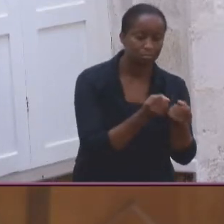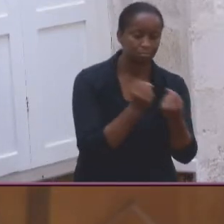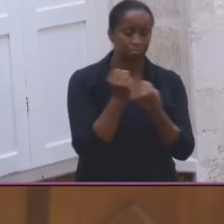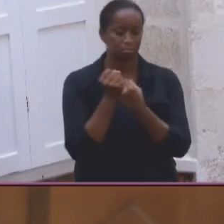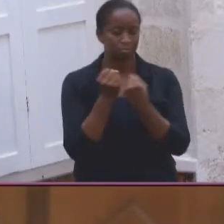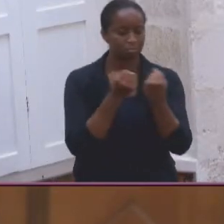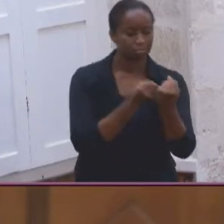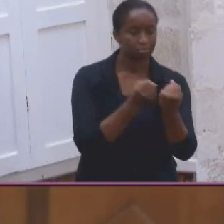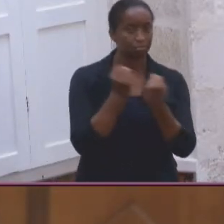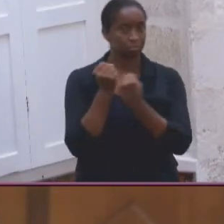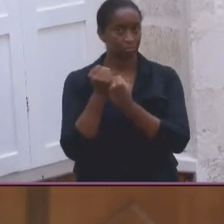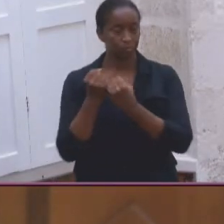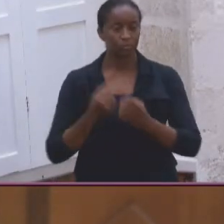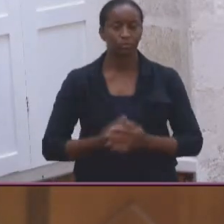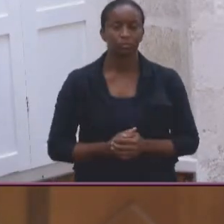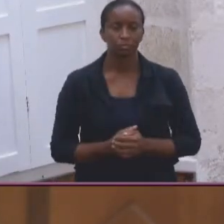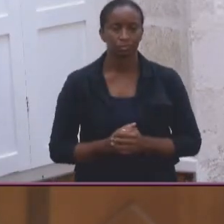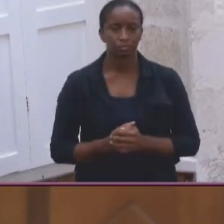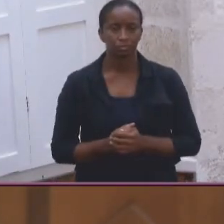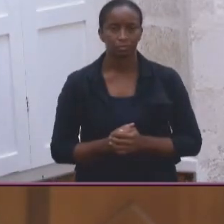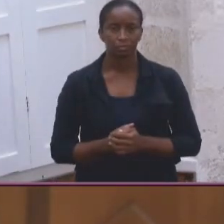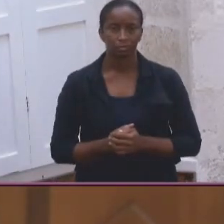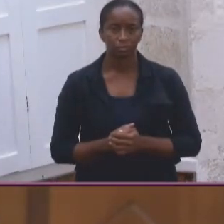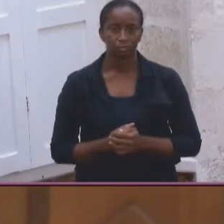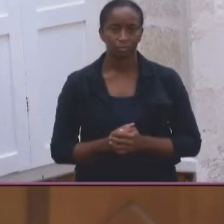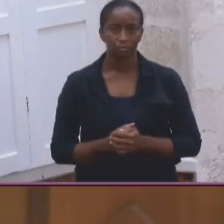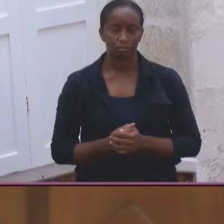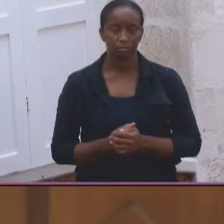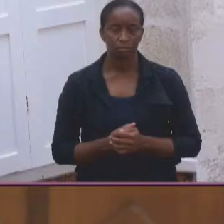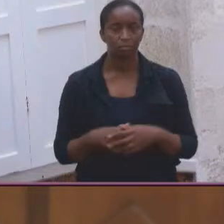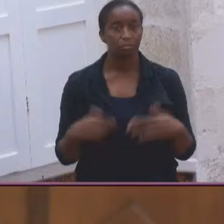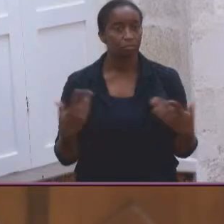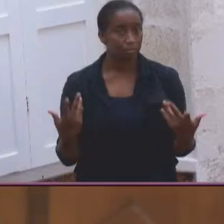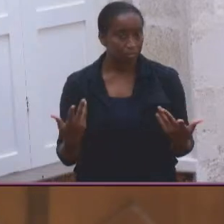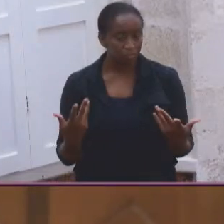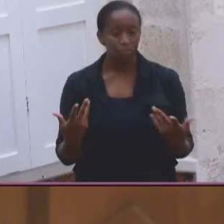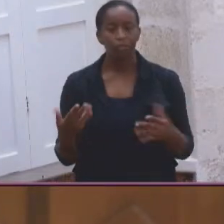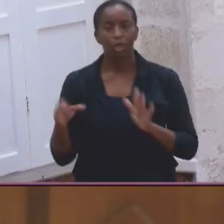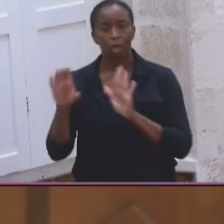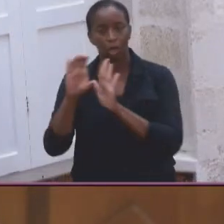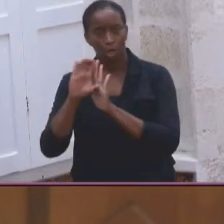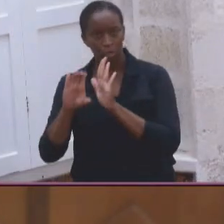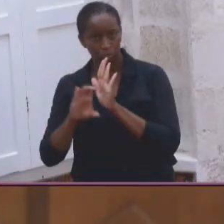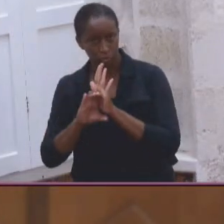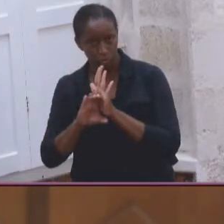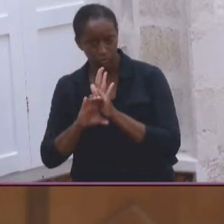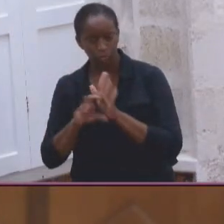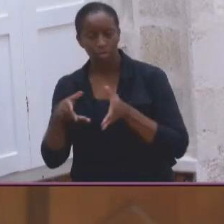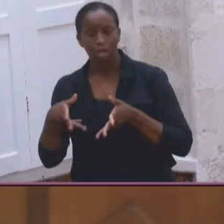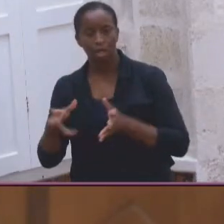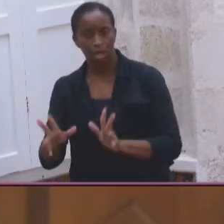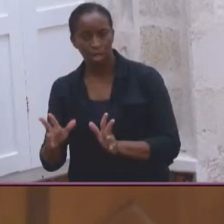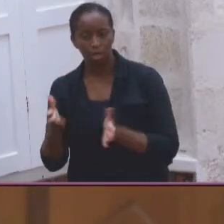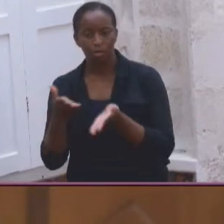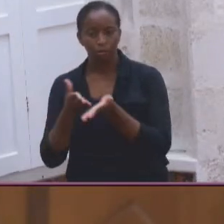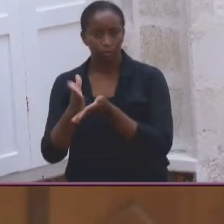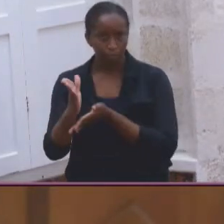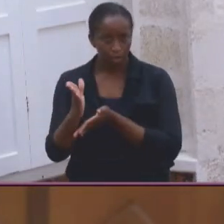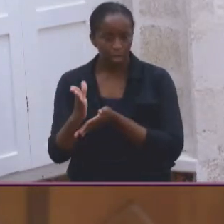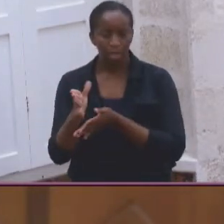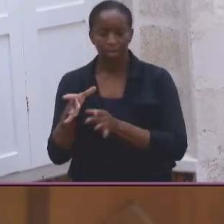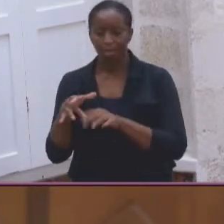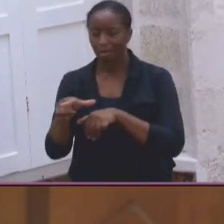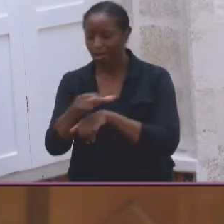Even though we have these constitutional rights, we also have a